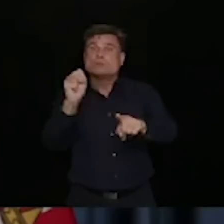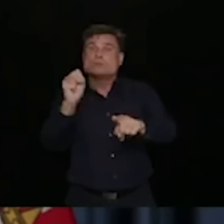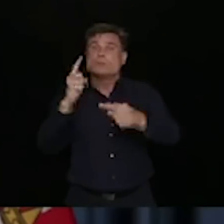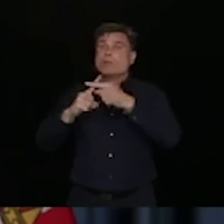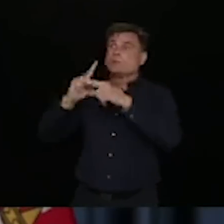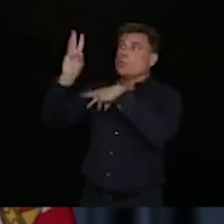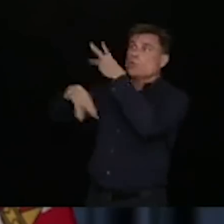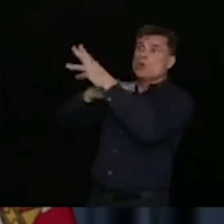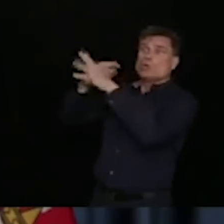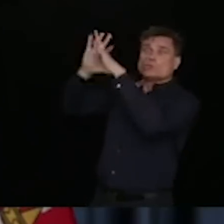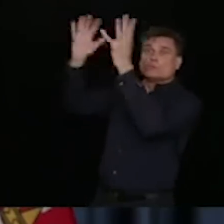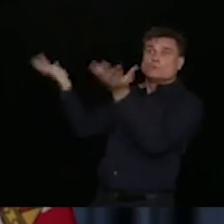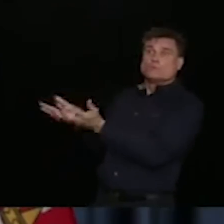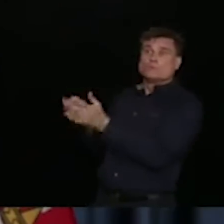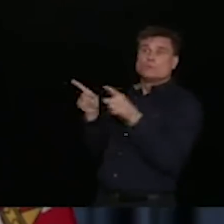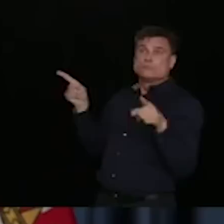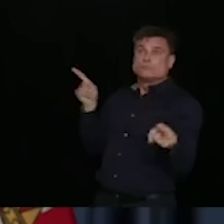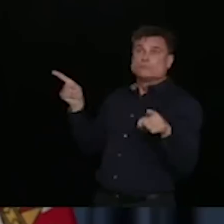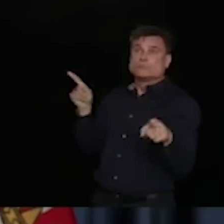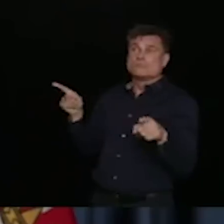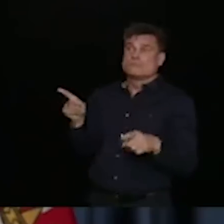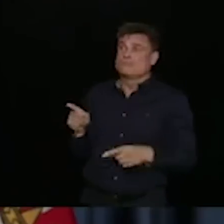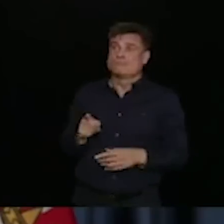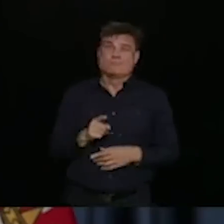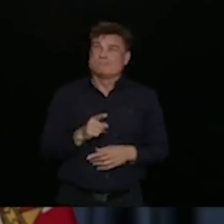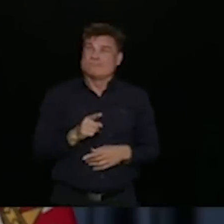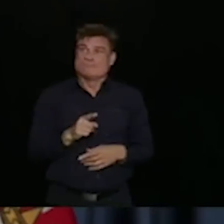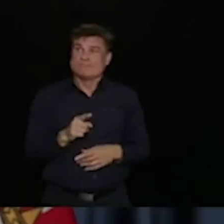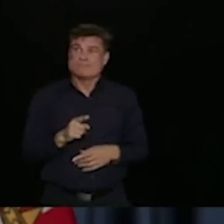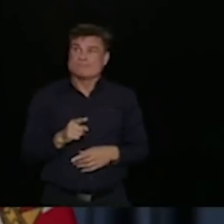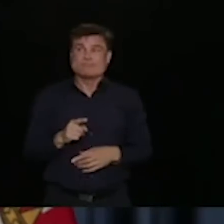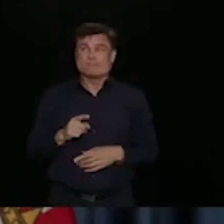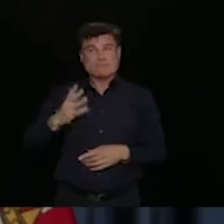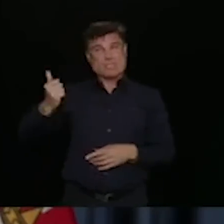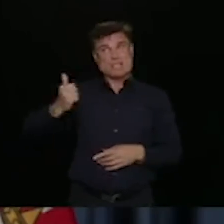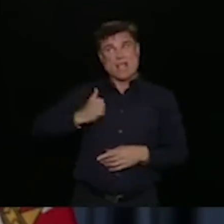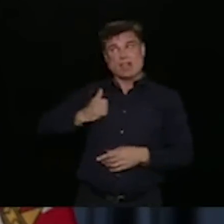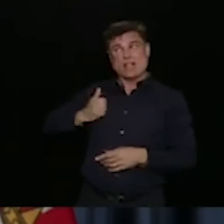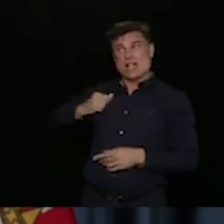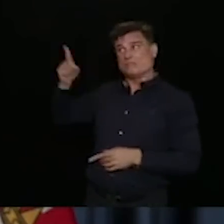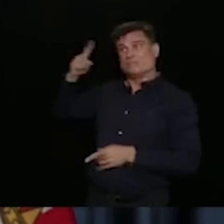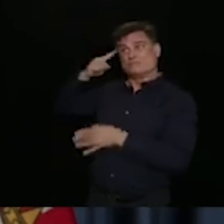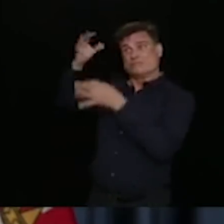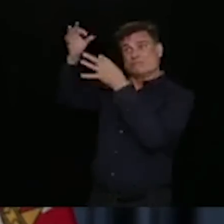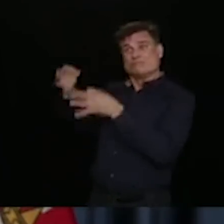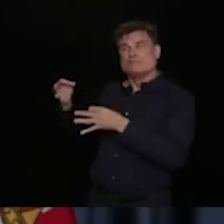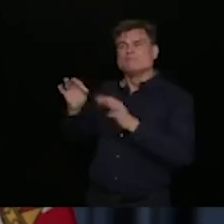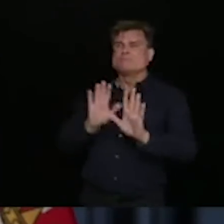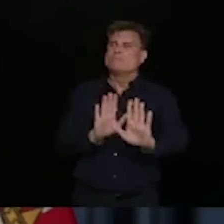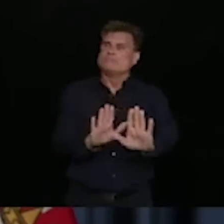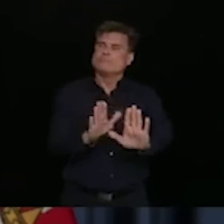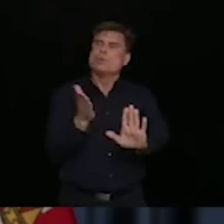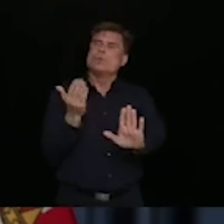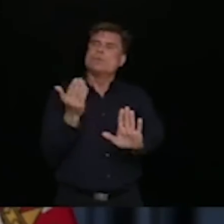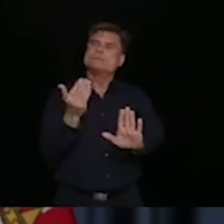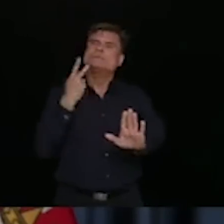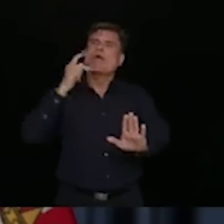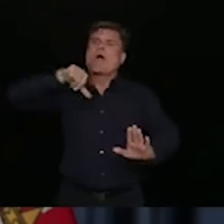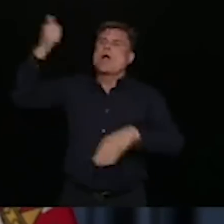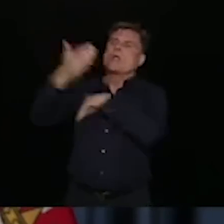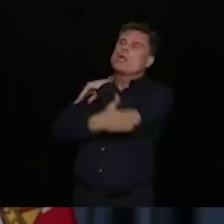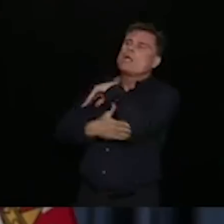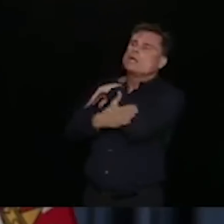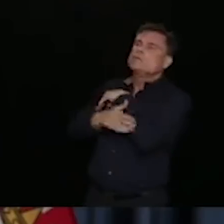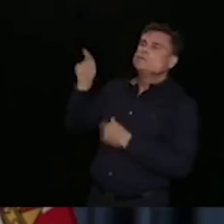just because Canada has said we don't want to see our borders open until we see other countries in the world having the same level